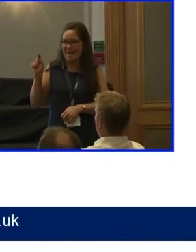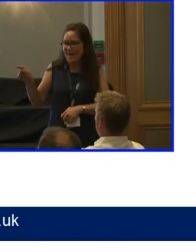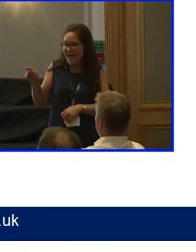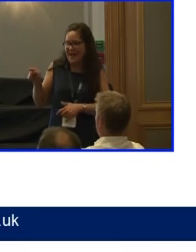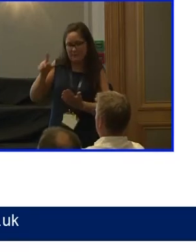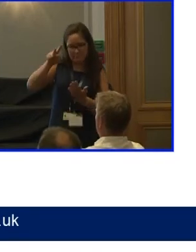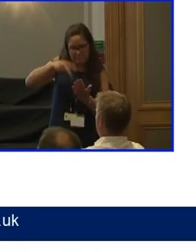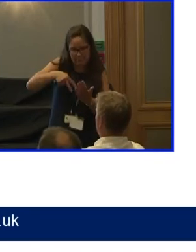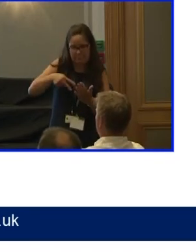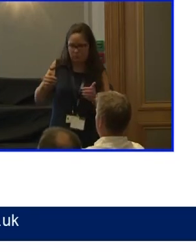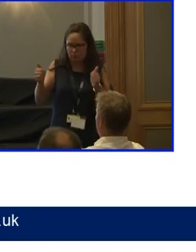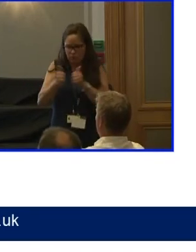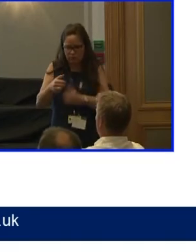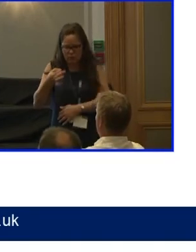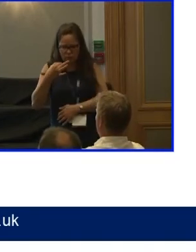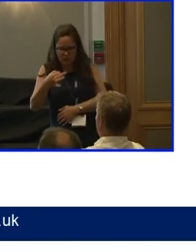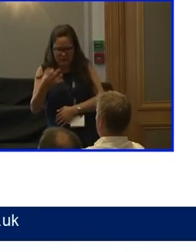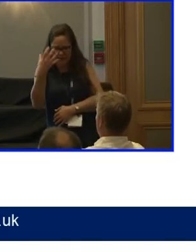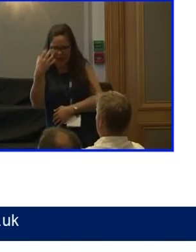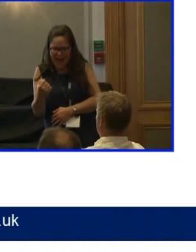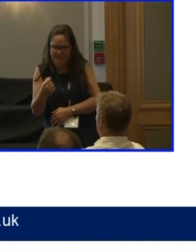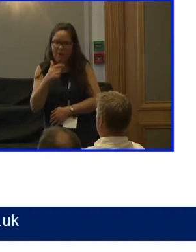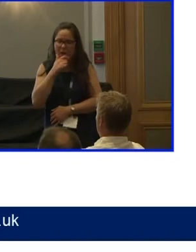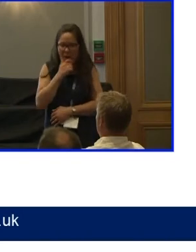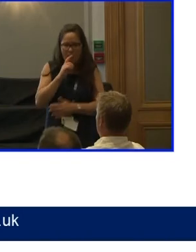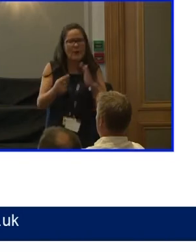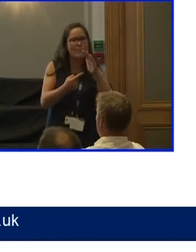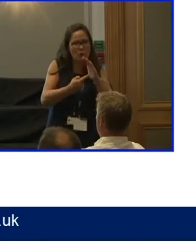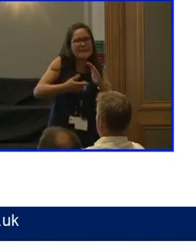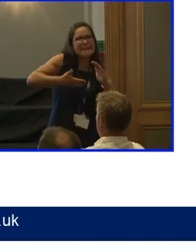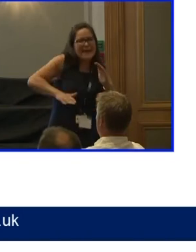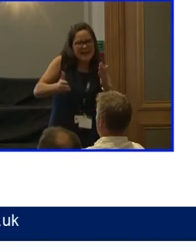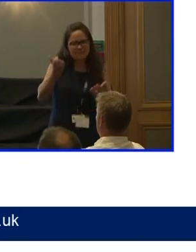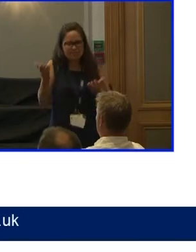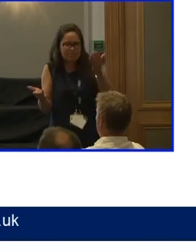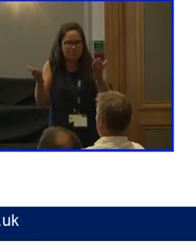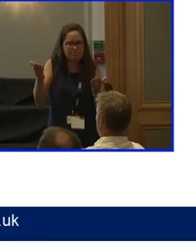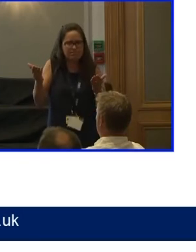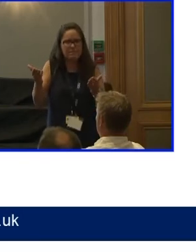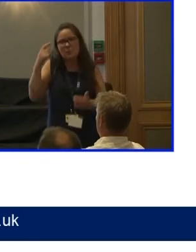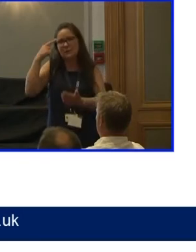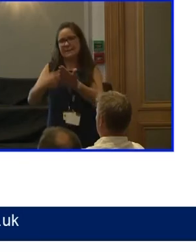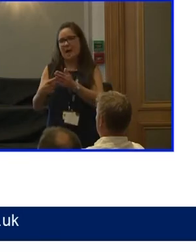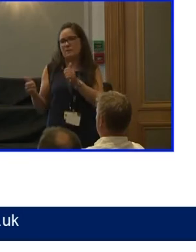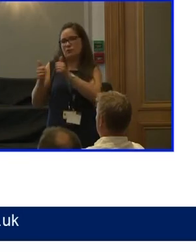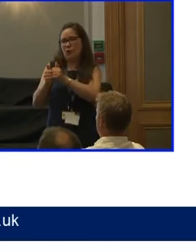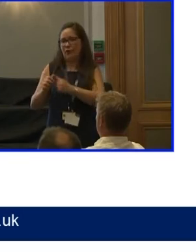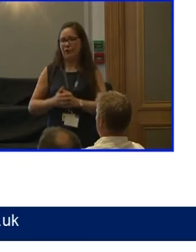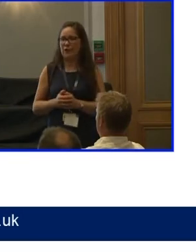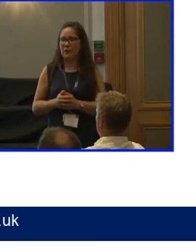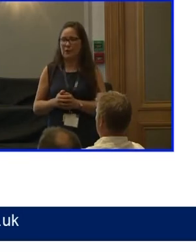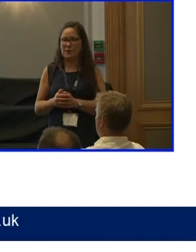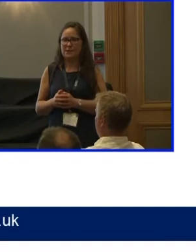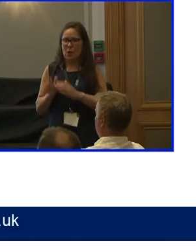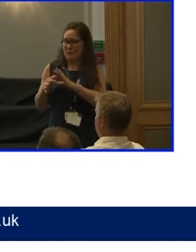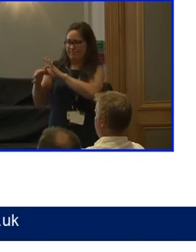treatment outweighed by the potential benefits, and also to make sure that the research team have made sure that the safety of each